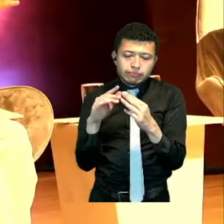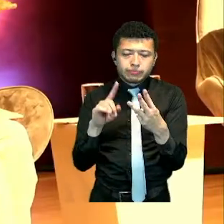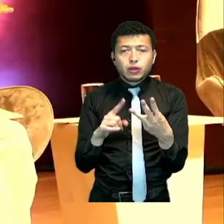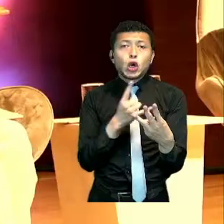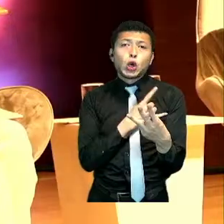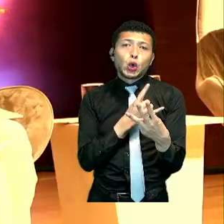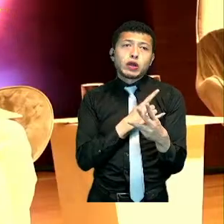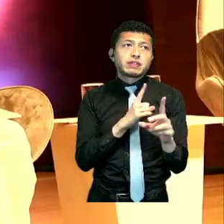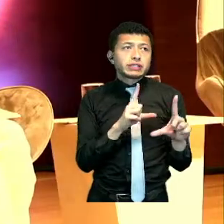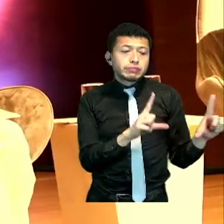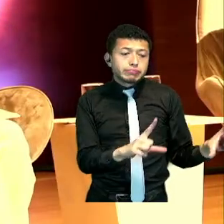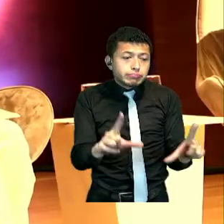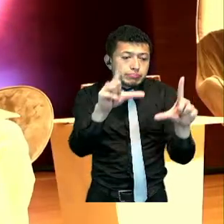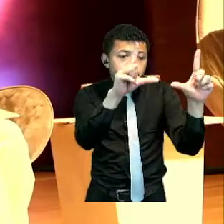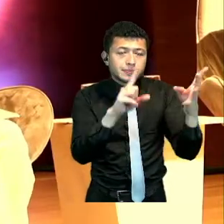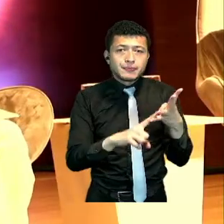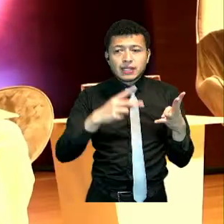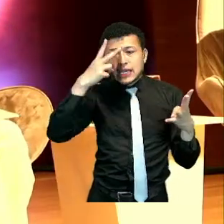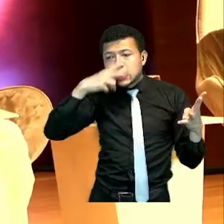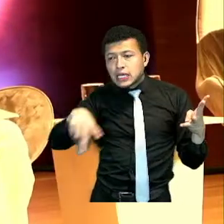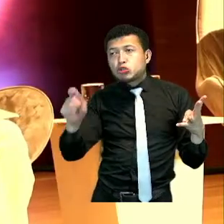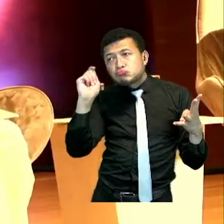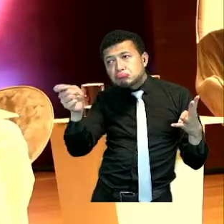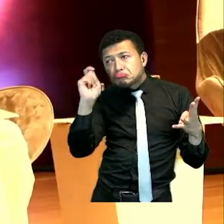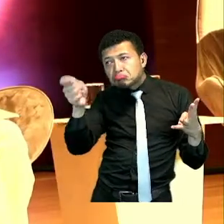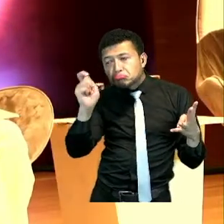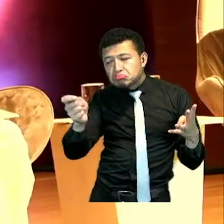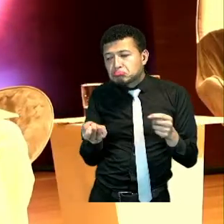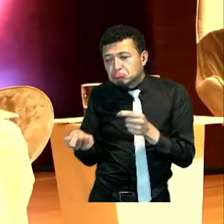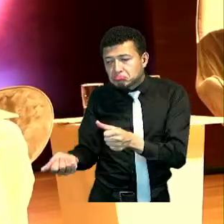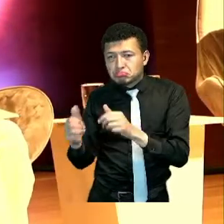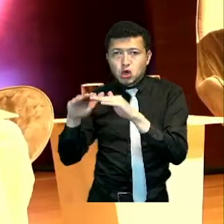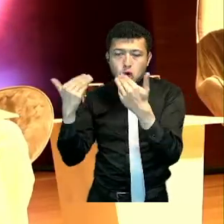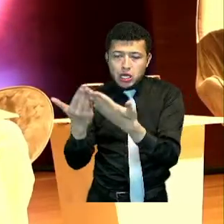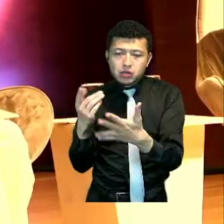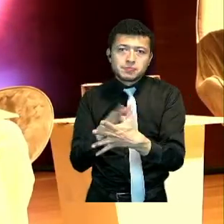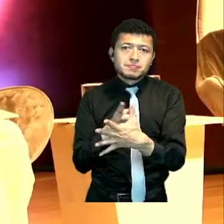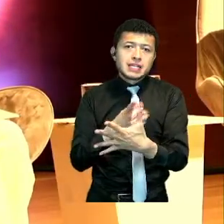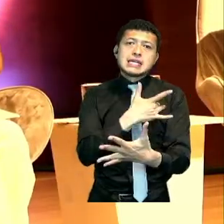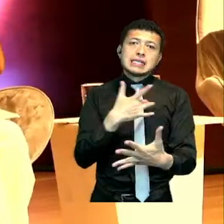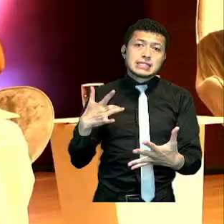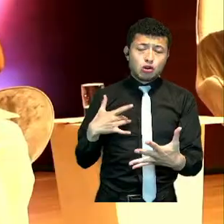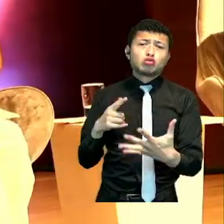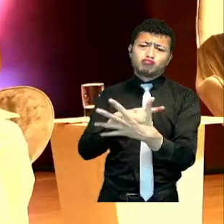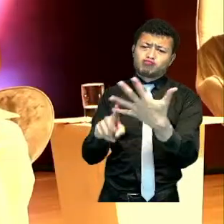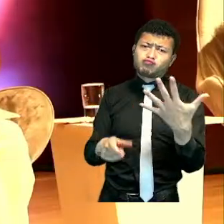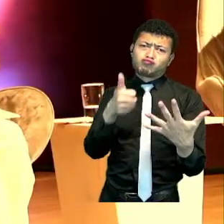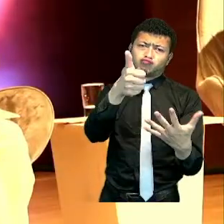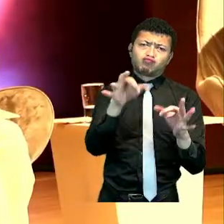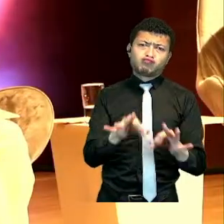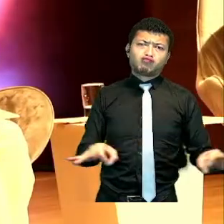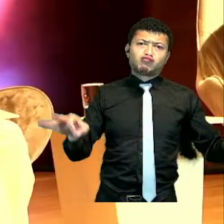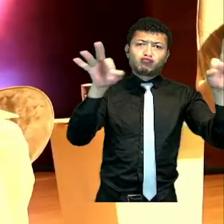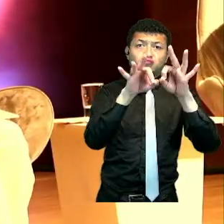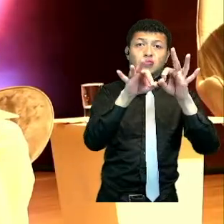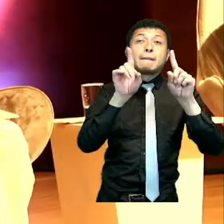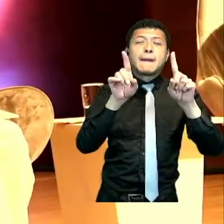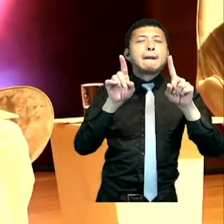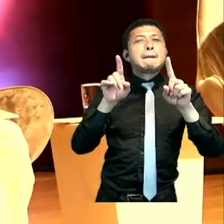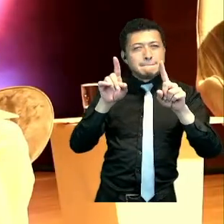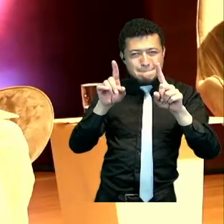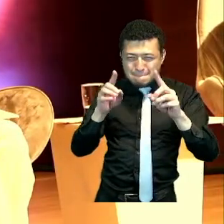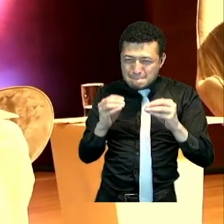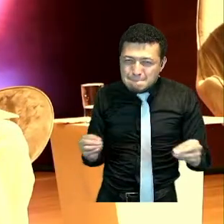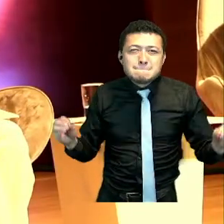most people would ask for a job. Our imagination, our imaginarium, is only about getting a job, paying for school for our